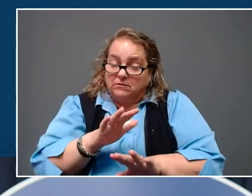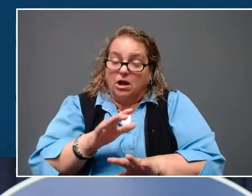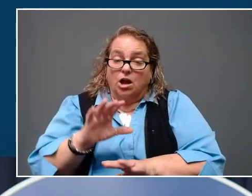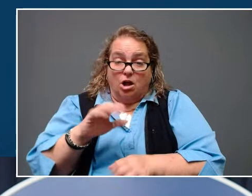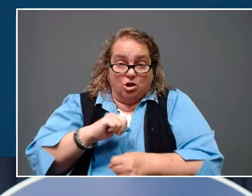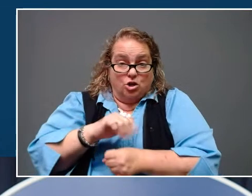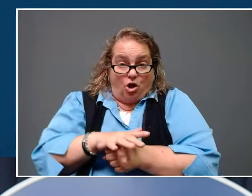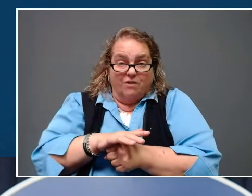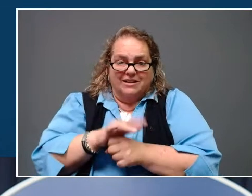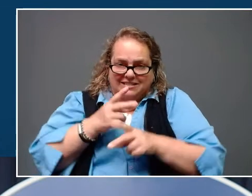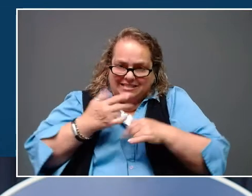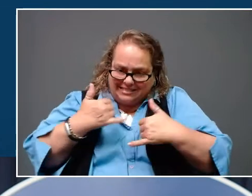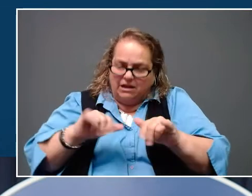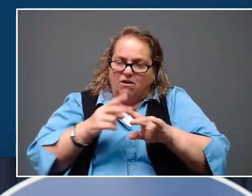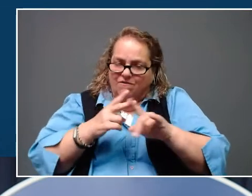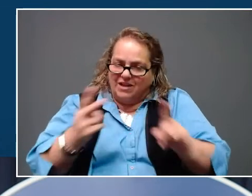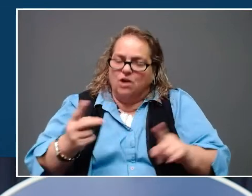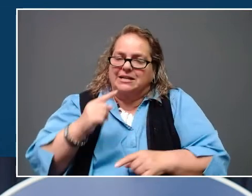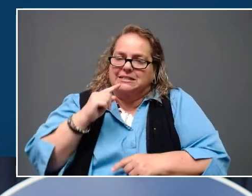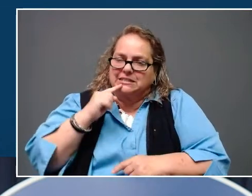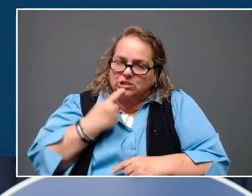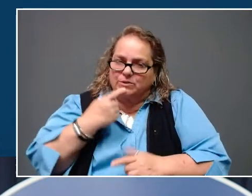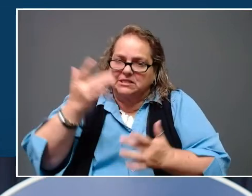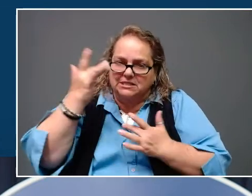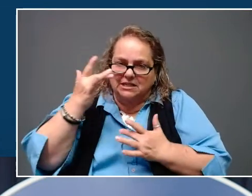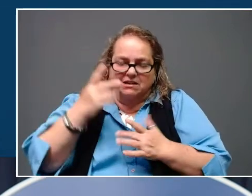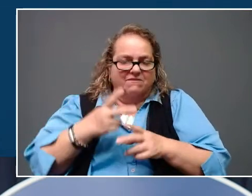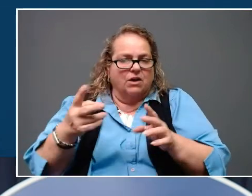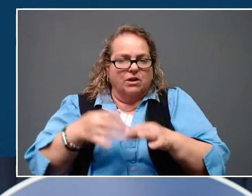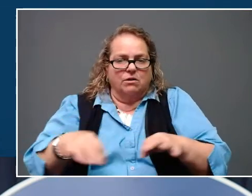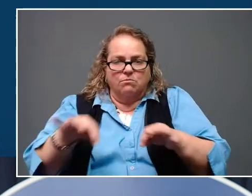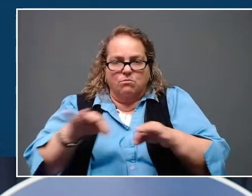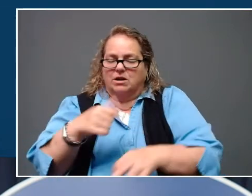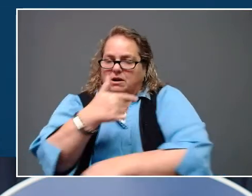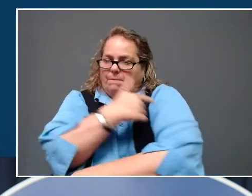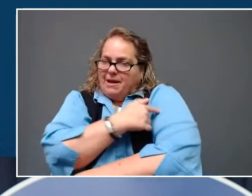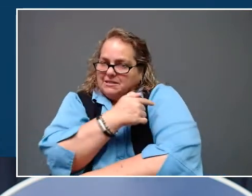It's really important that you go out and get vaccinated and stay boosted with your